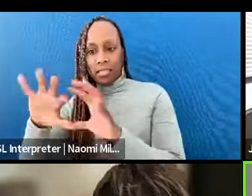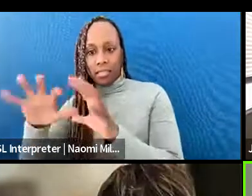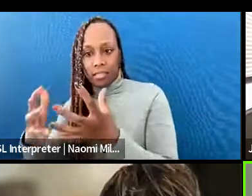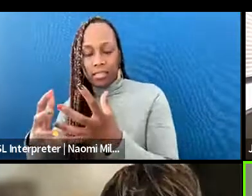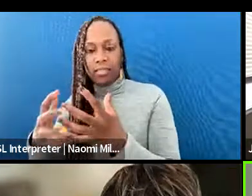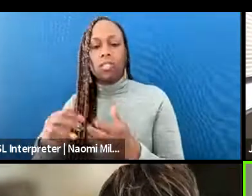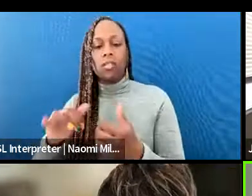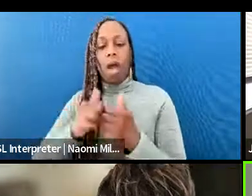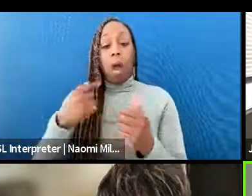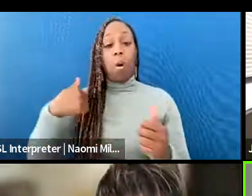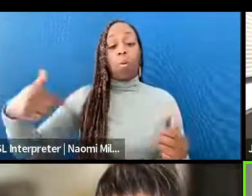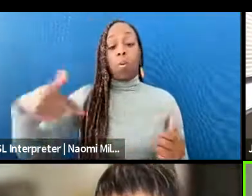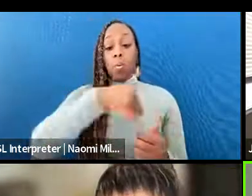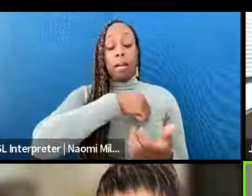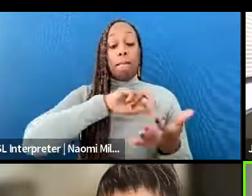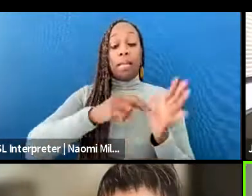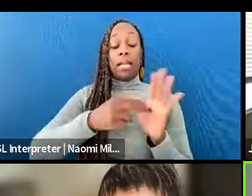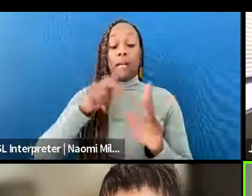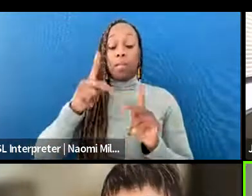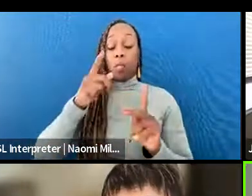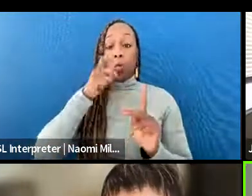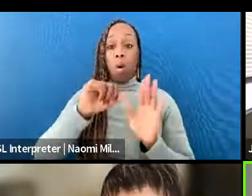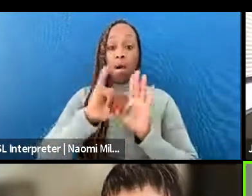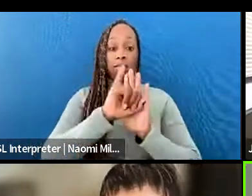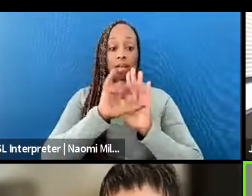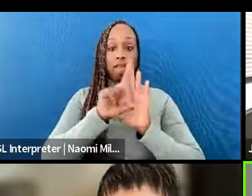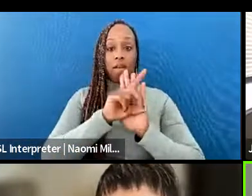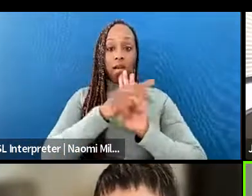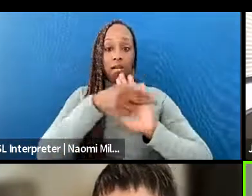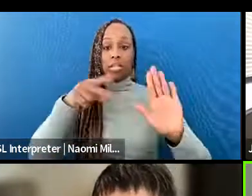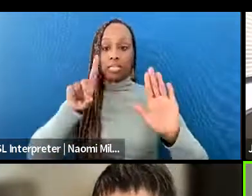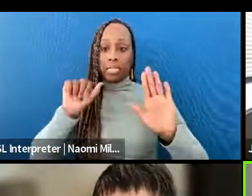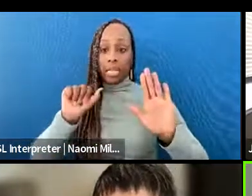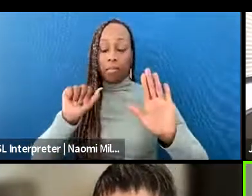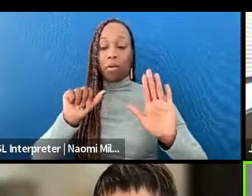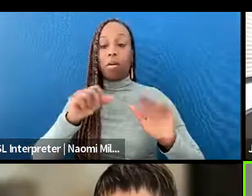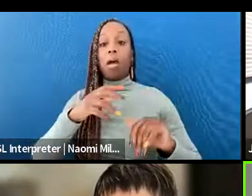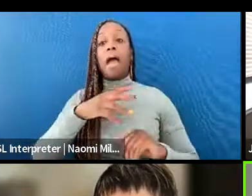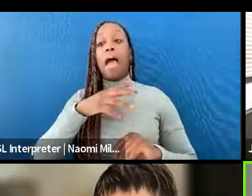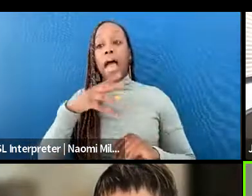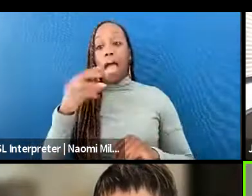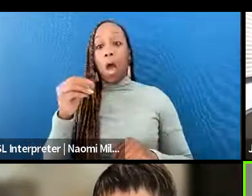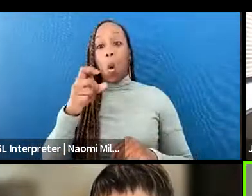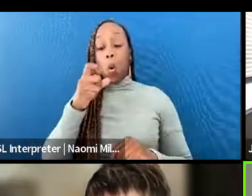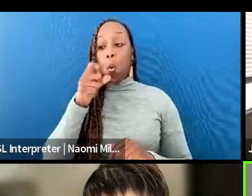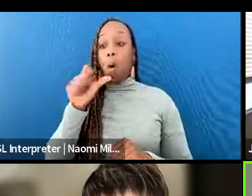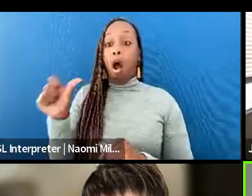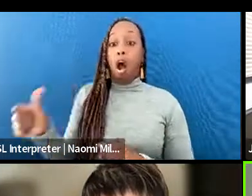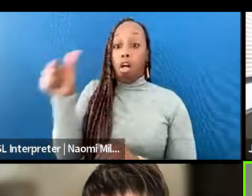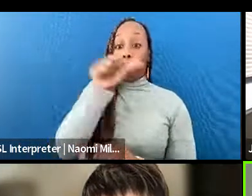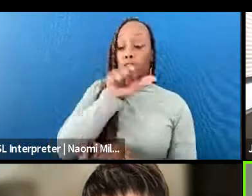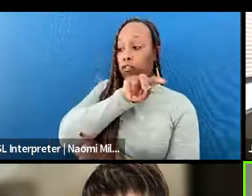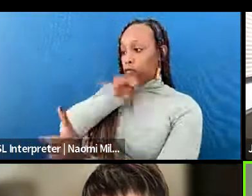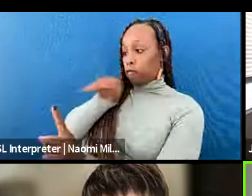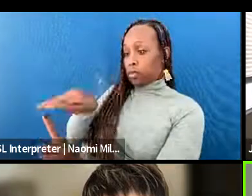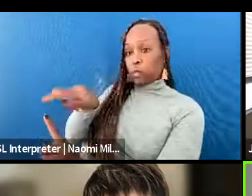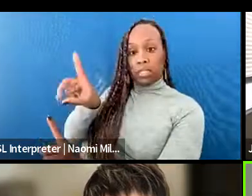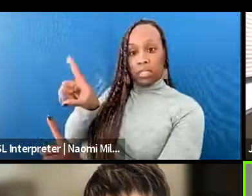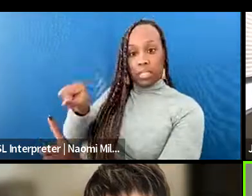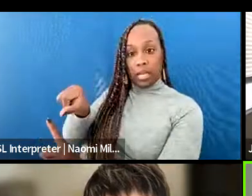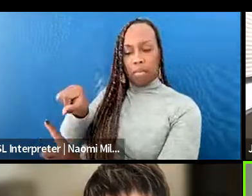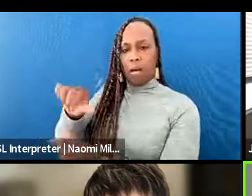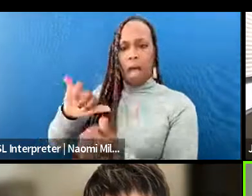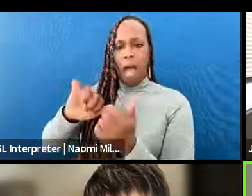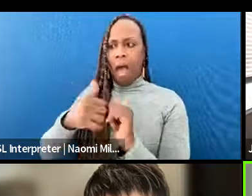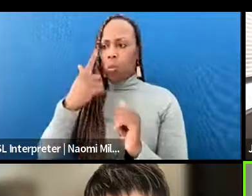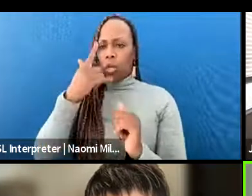to say, people who identify as disabled and people who are identified as disabled, how we might resemble